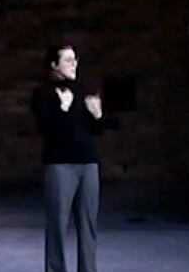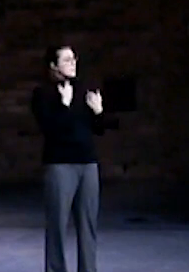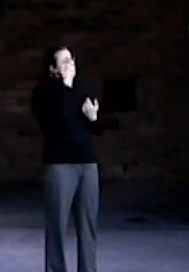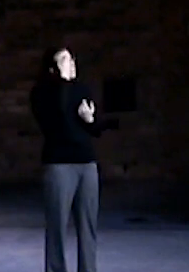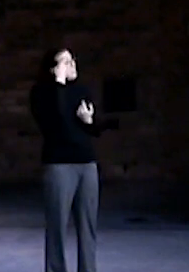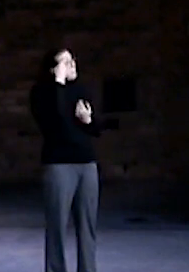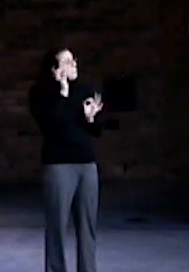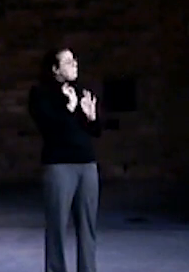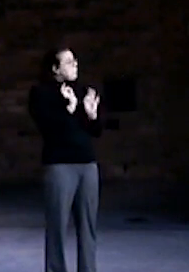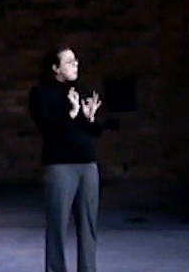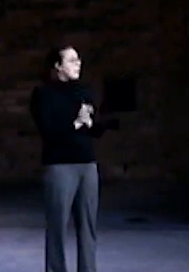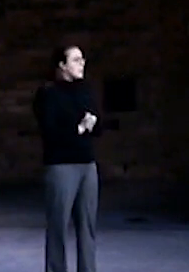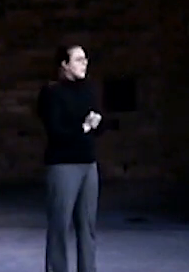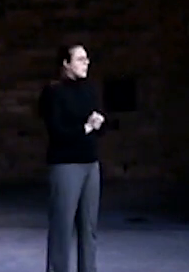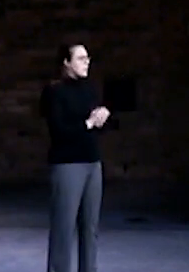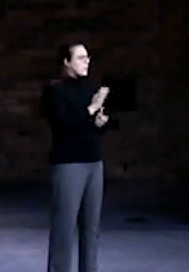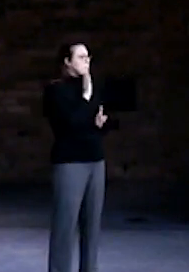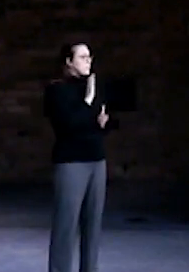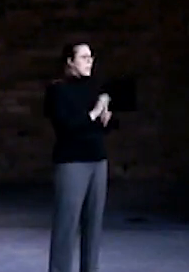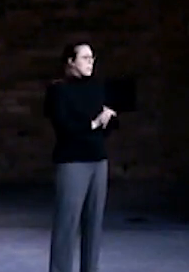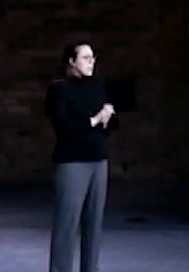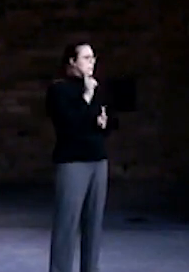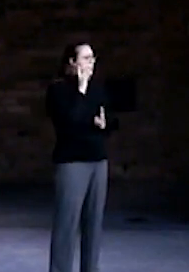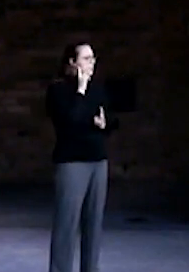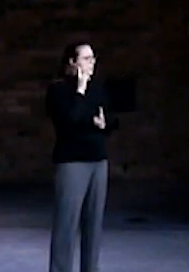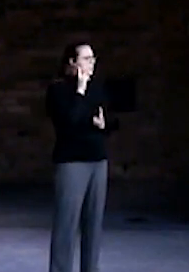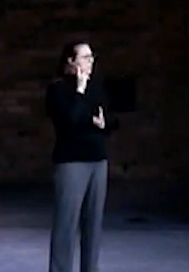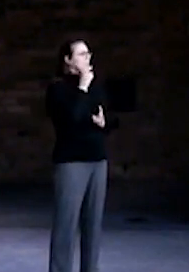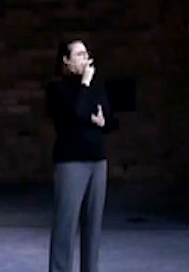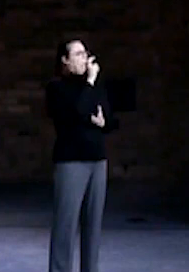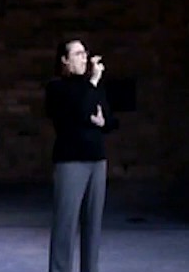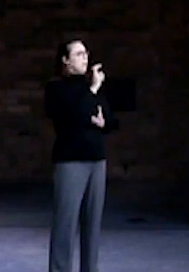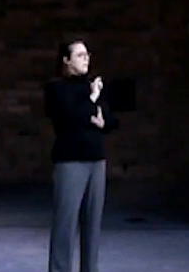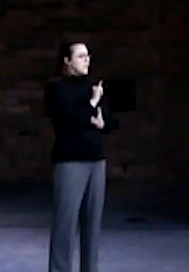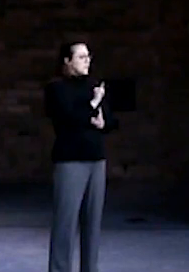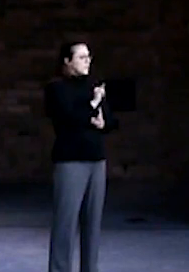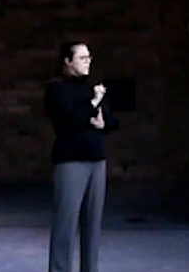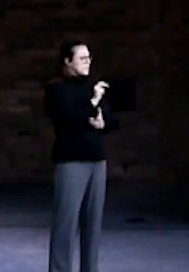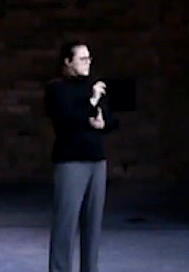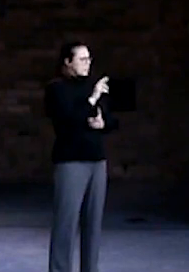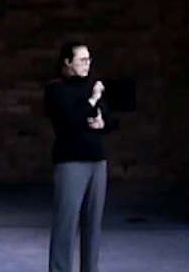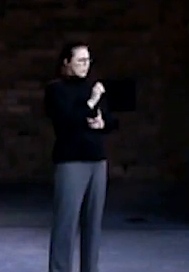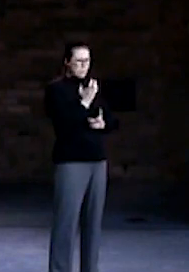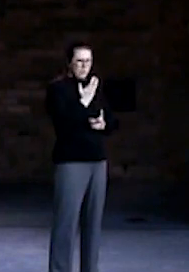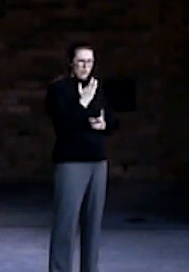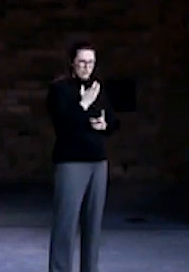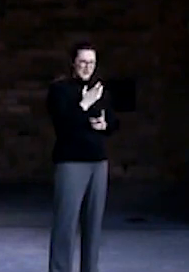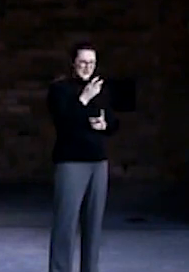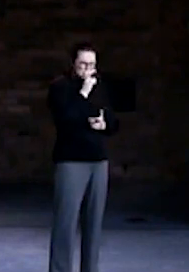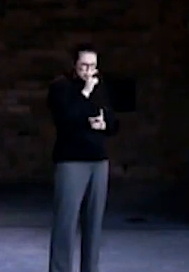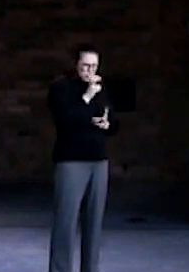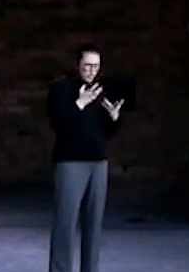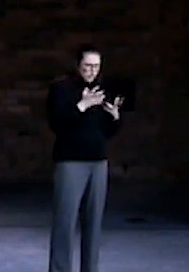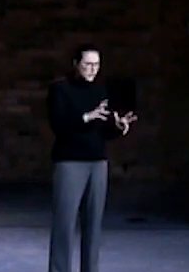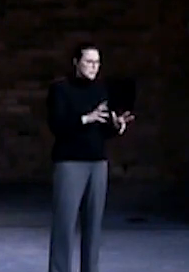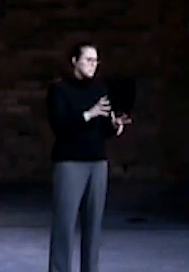And then my wife said, she just heard like a snore, like a gasp. And she said, he already fell asleep. He's already snoring. And